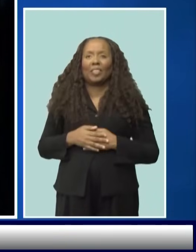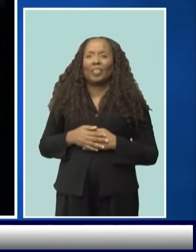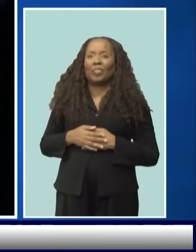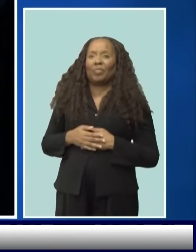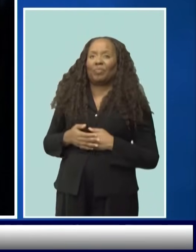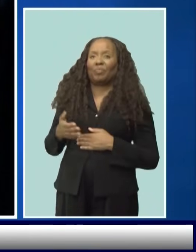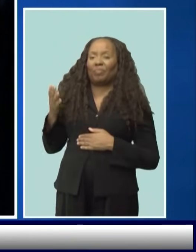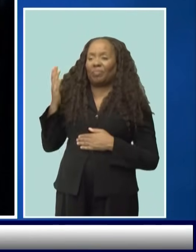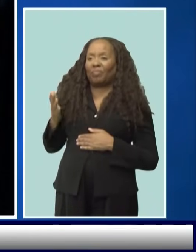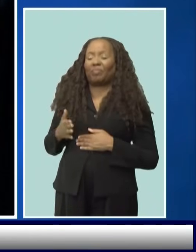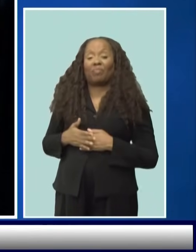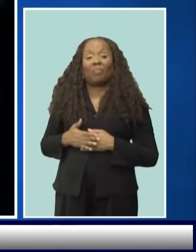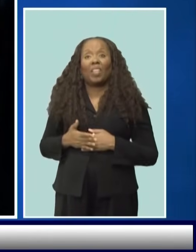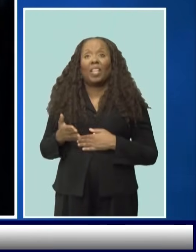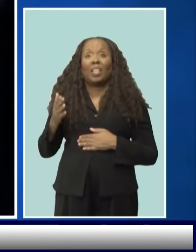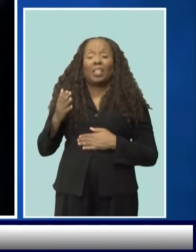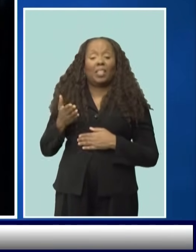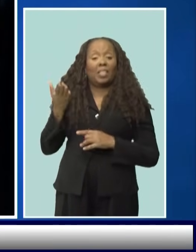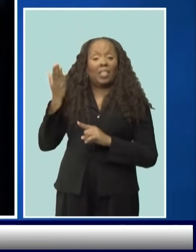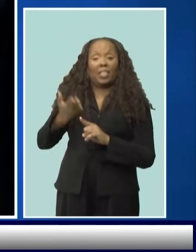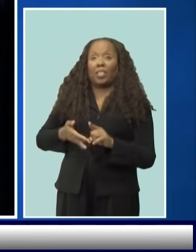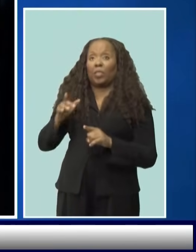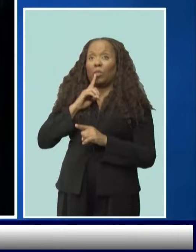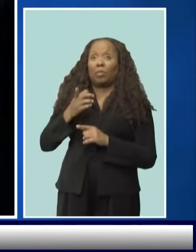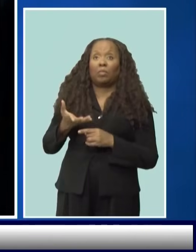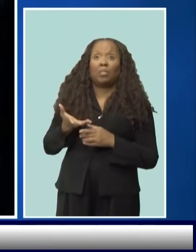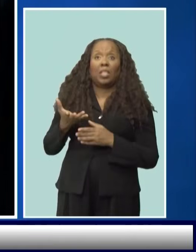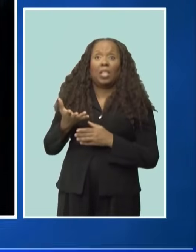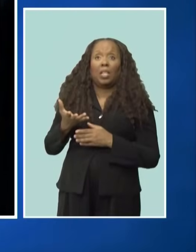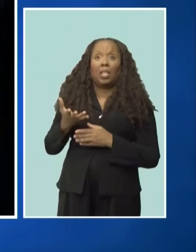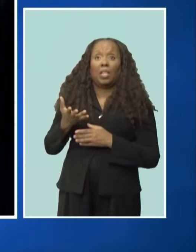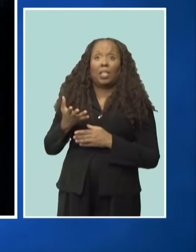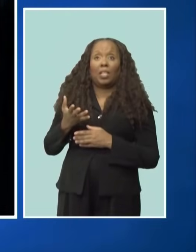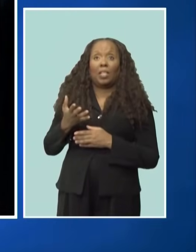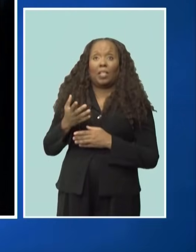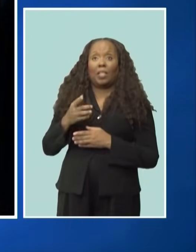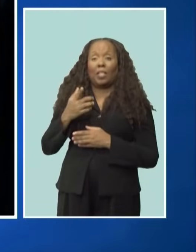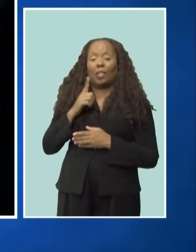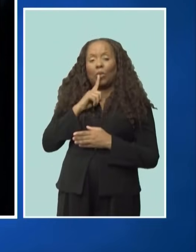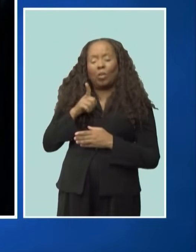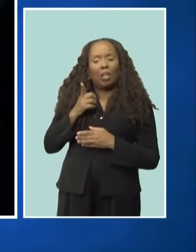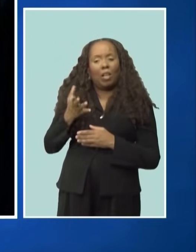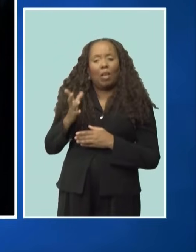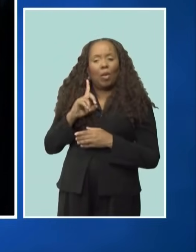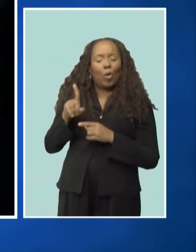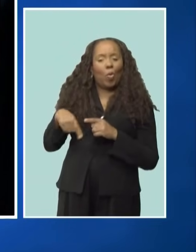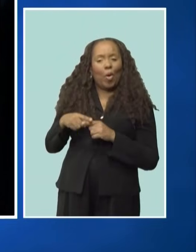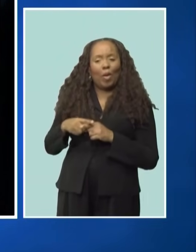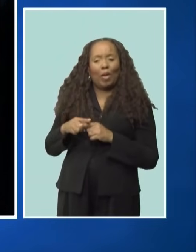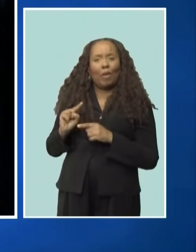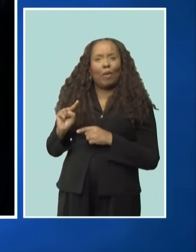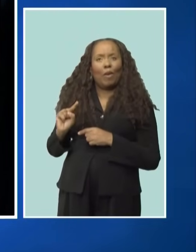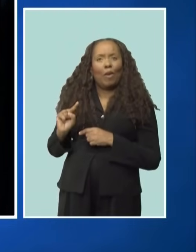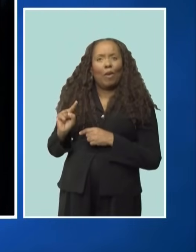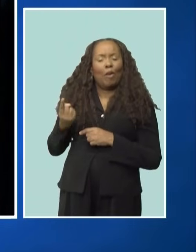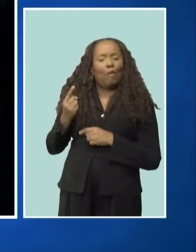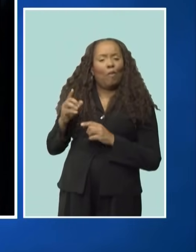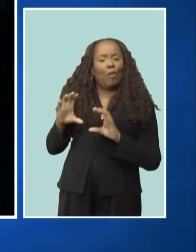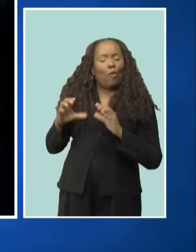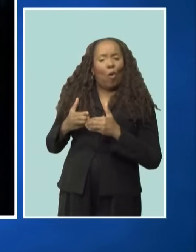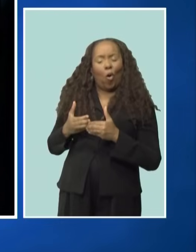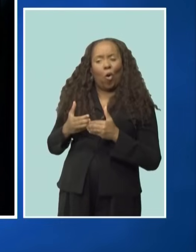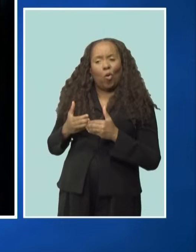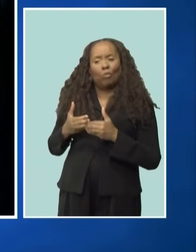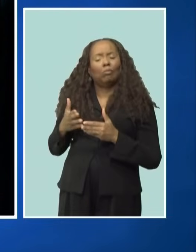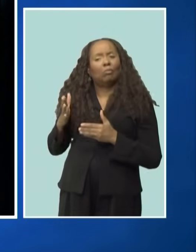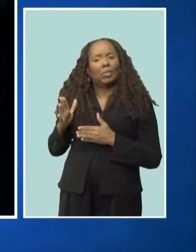bus routes, he quickly became a darling of the girls from first form to sixth form.